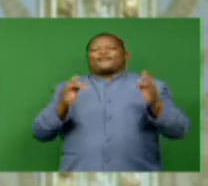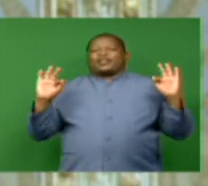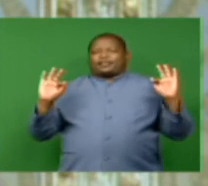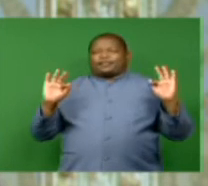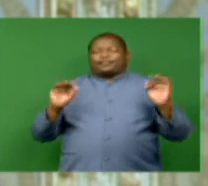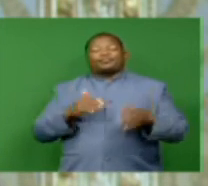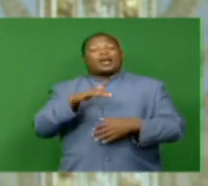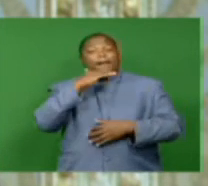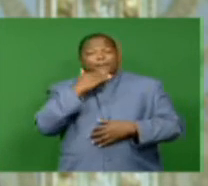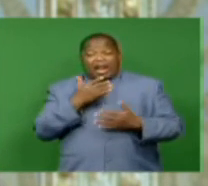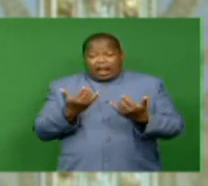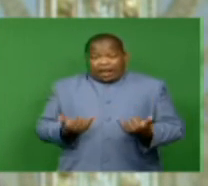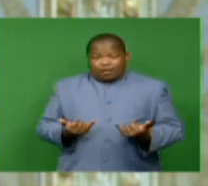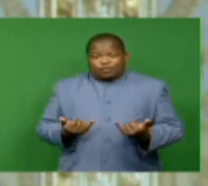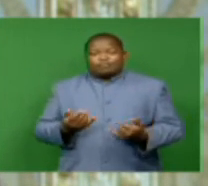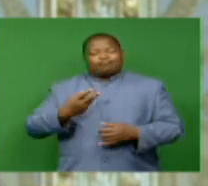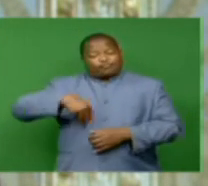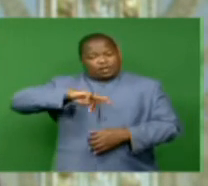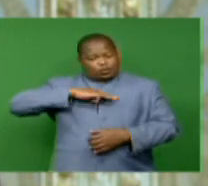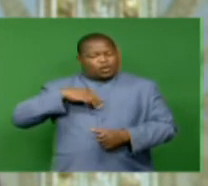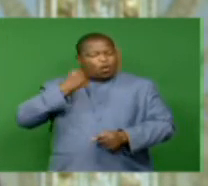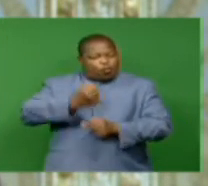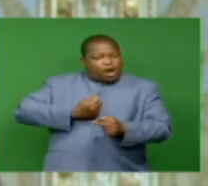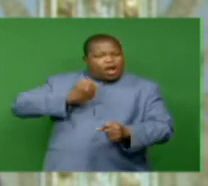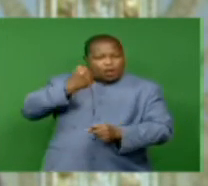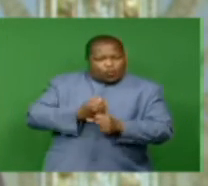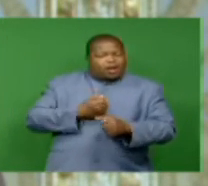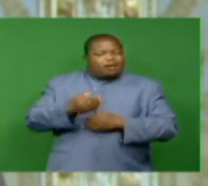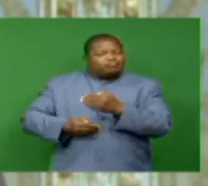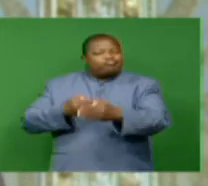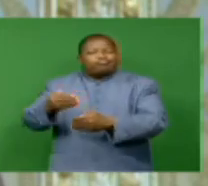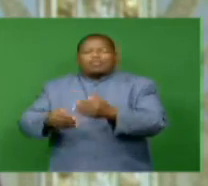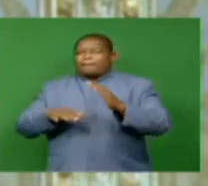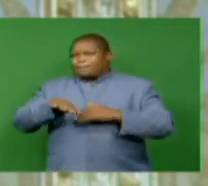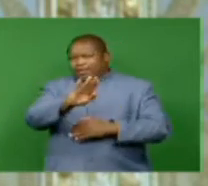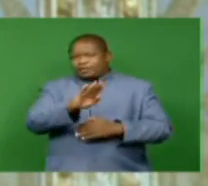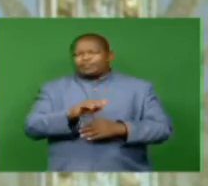baton and liberate the continent economically.